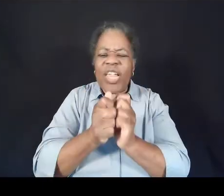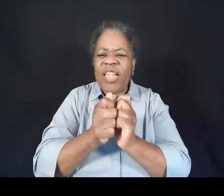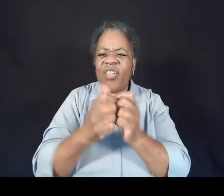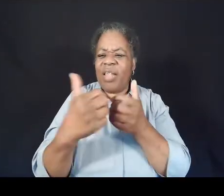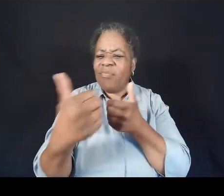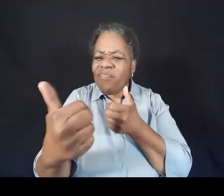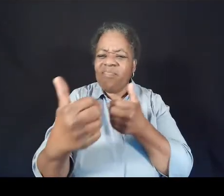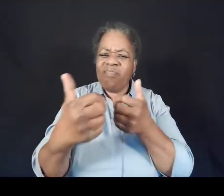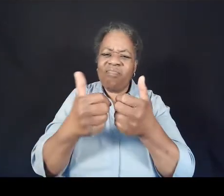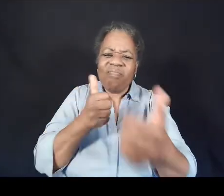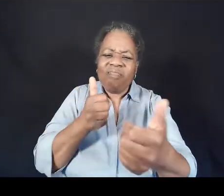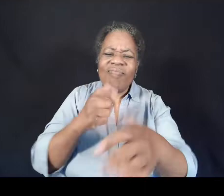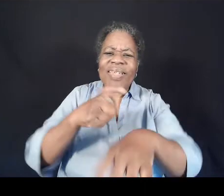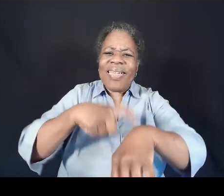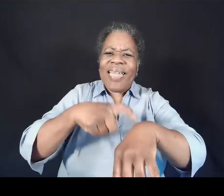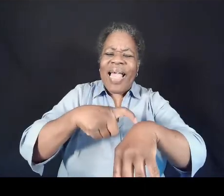season.